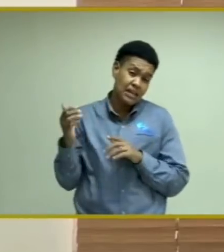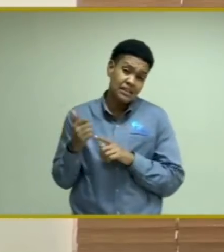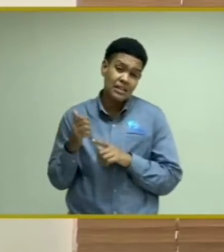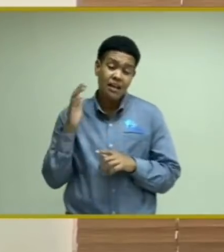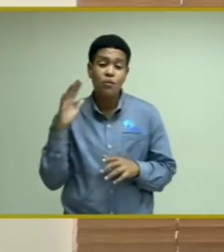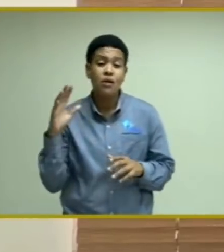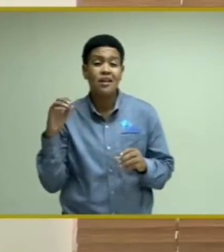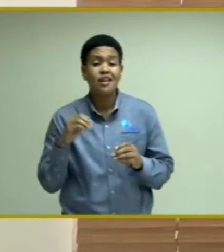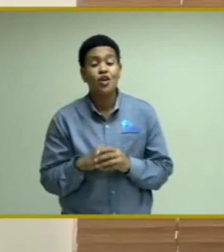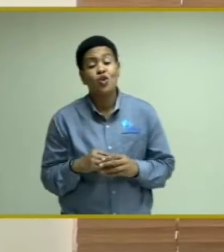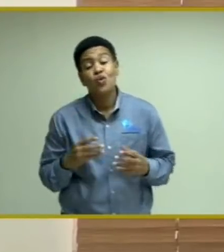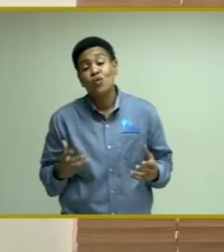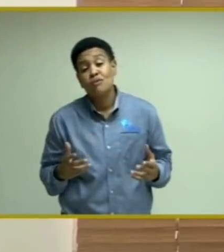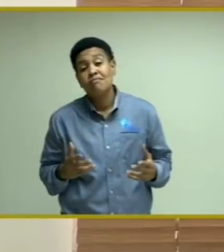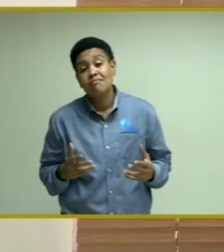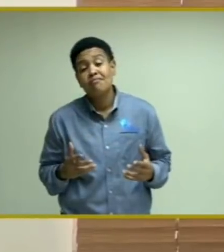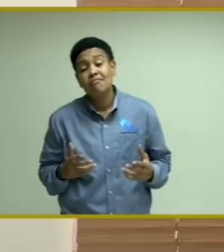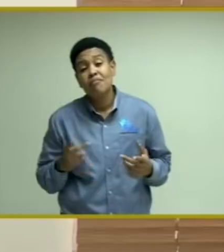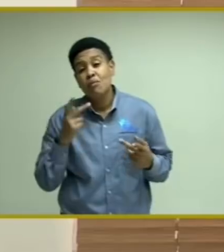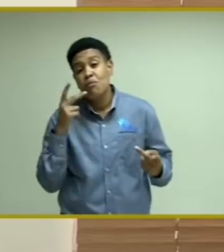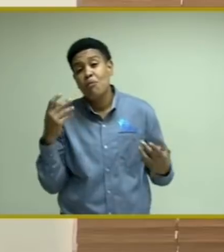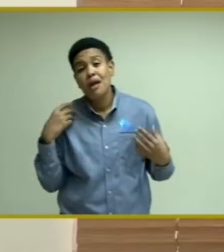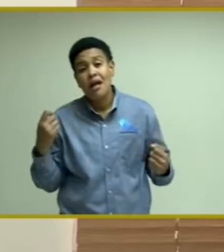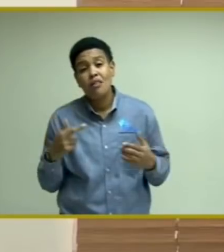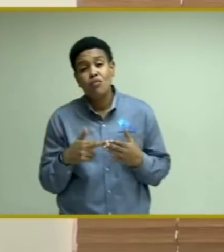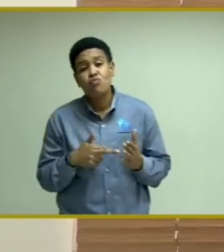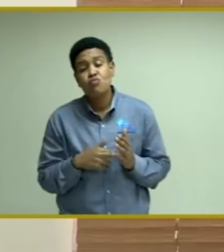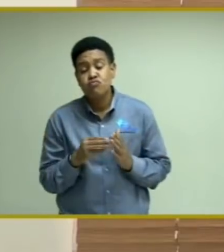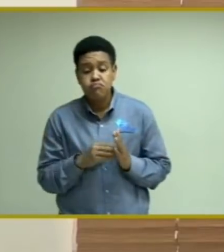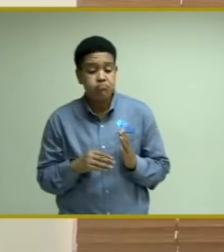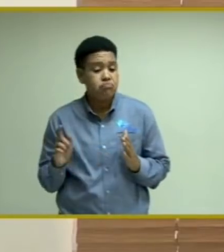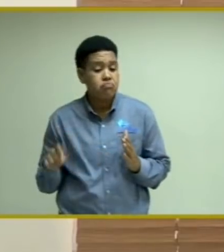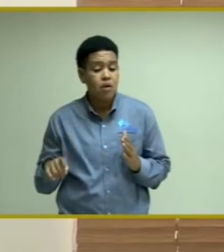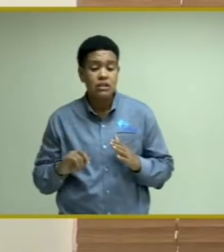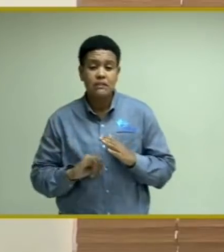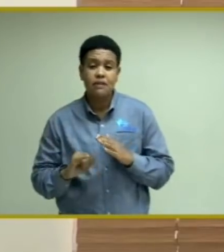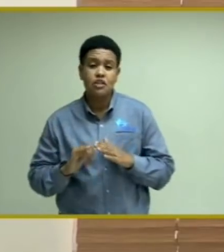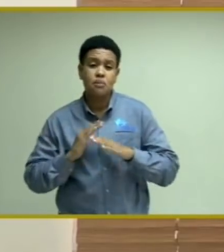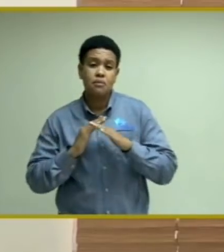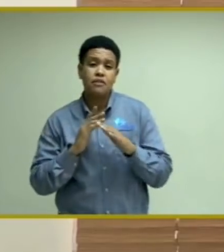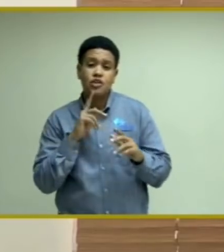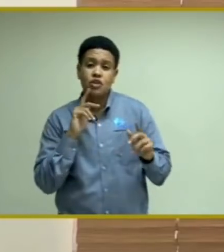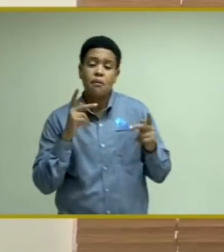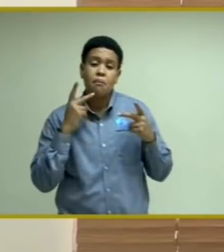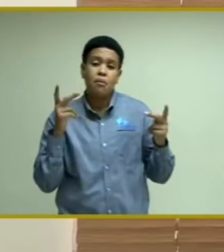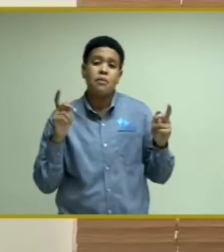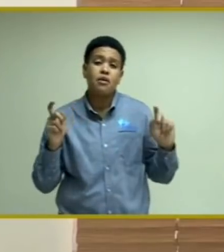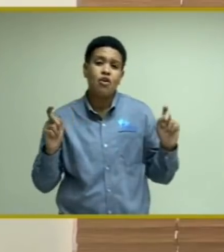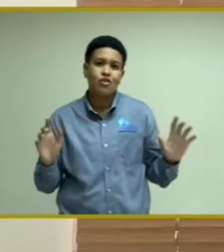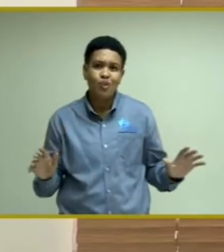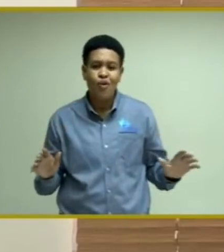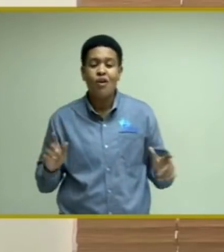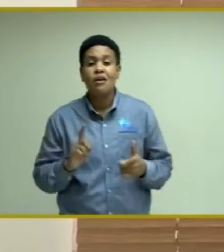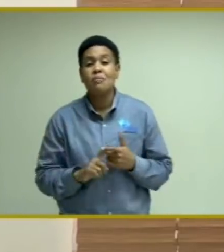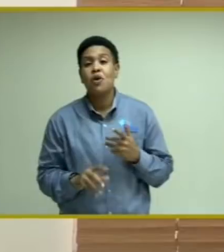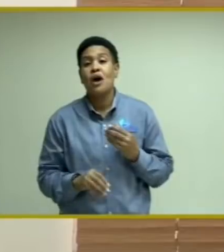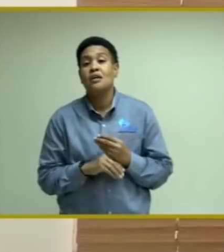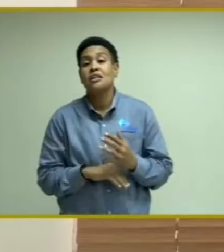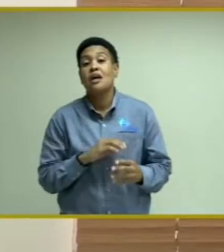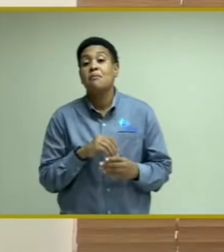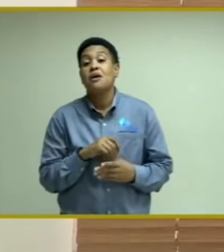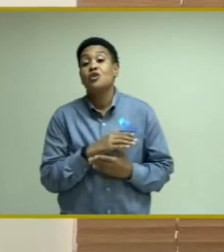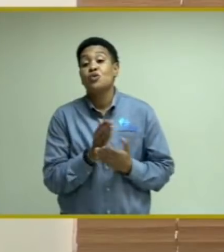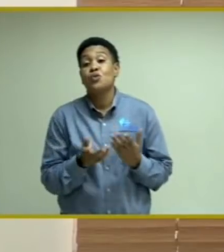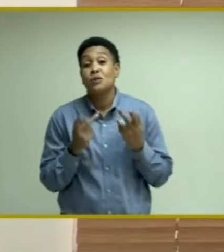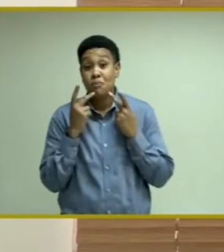to include the public health measures in terms of infection prevention and control. And an important part of those